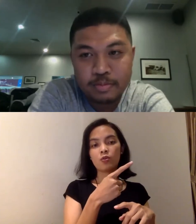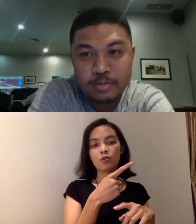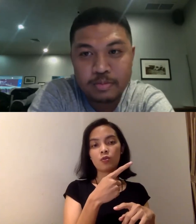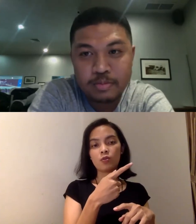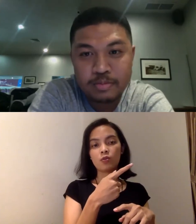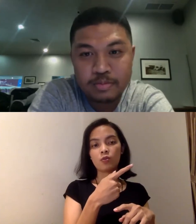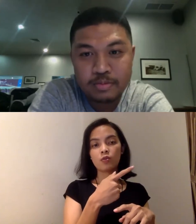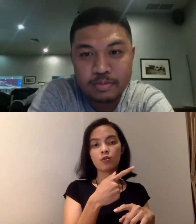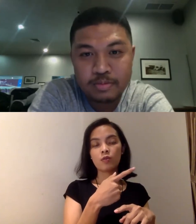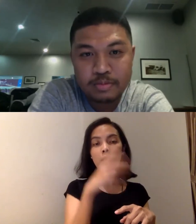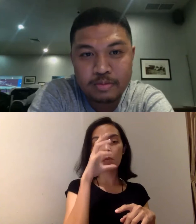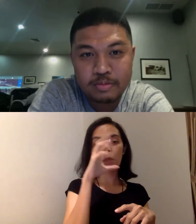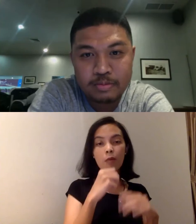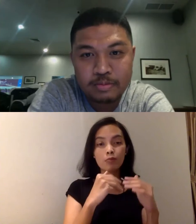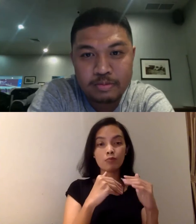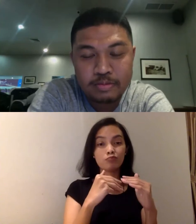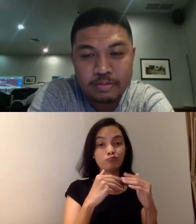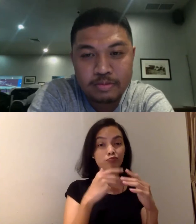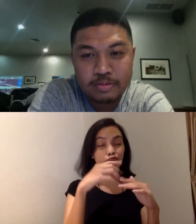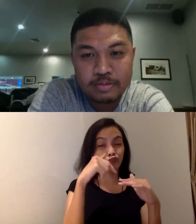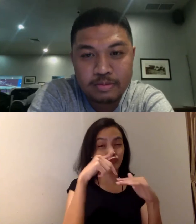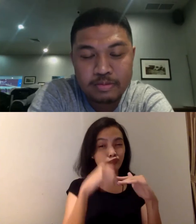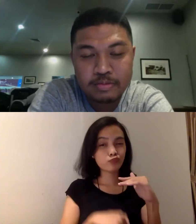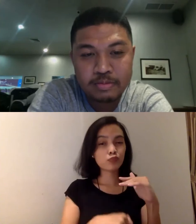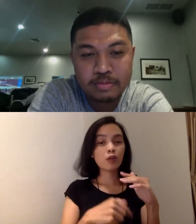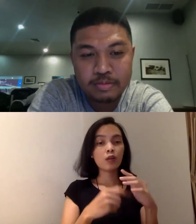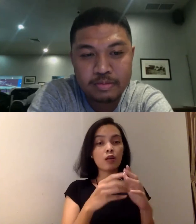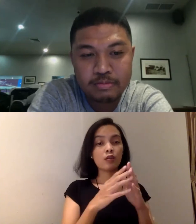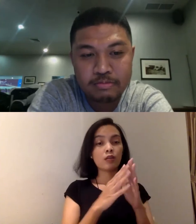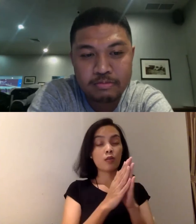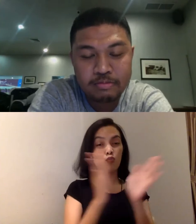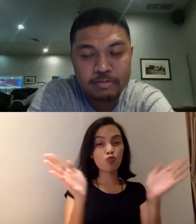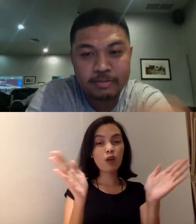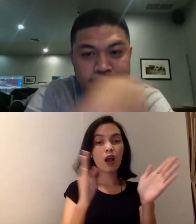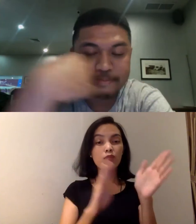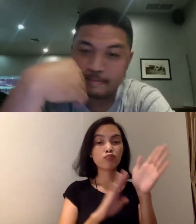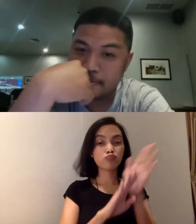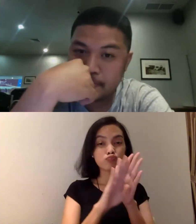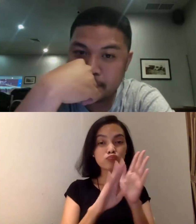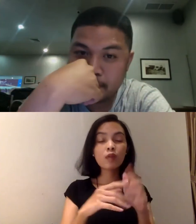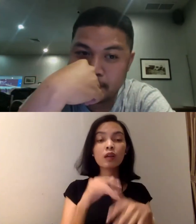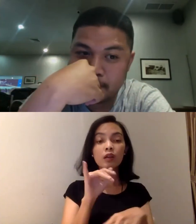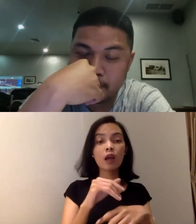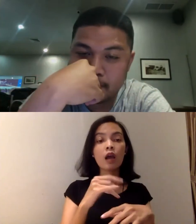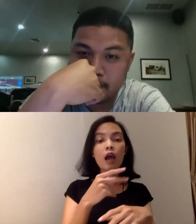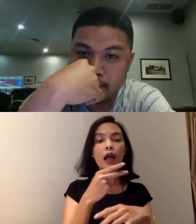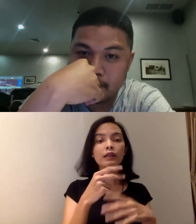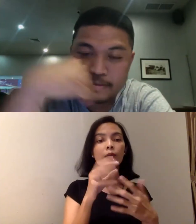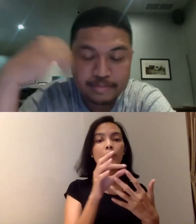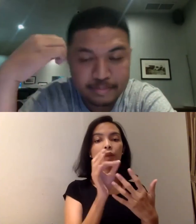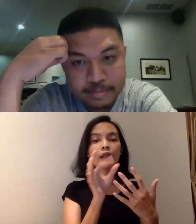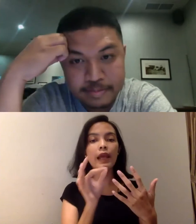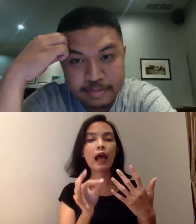progressive understanding, I think there should be more options of who you